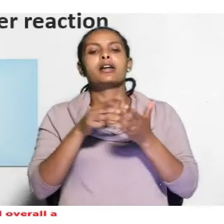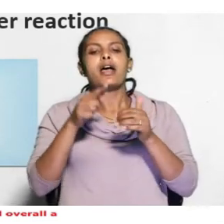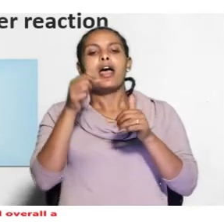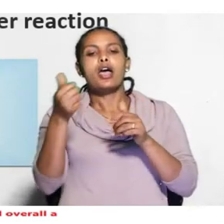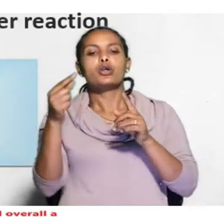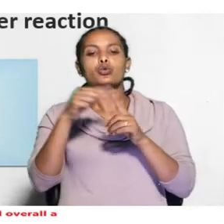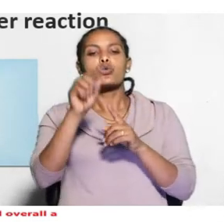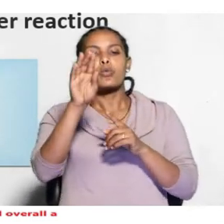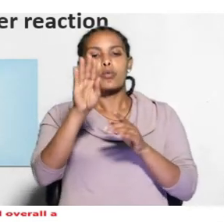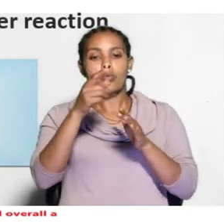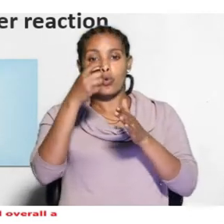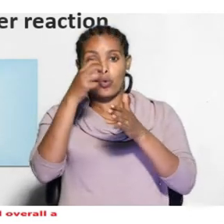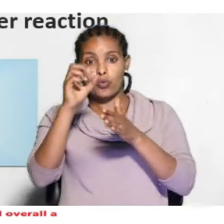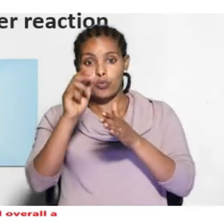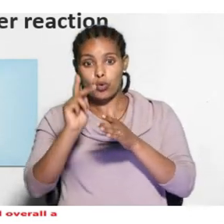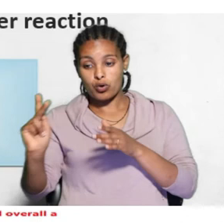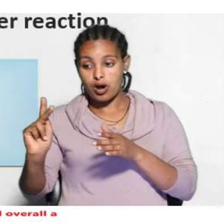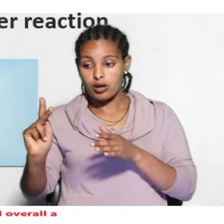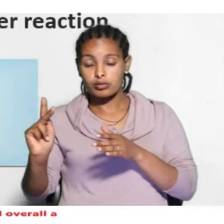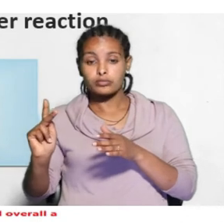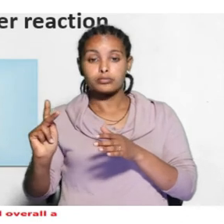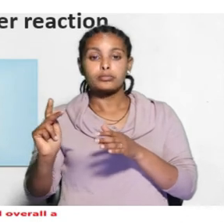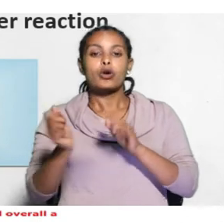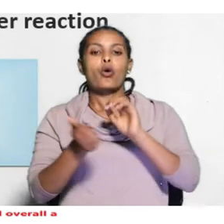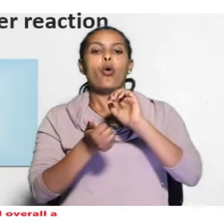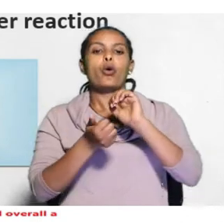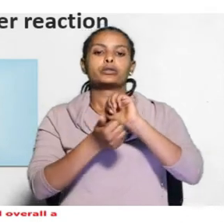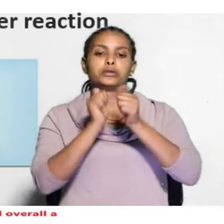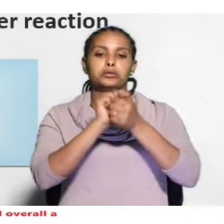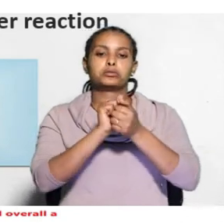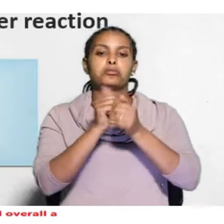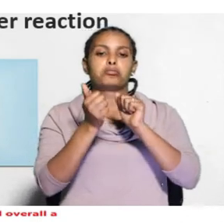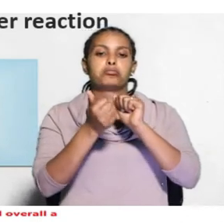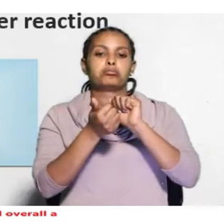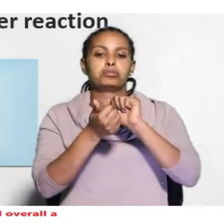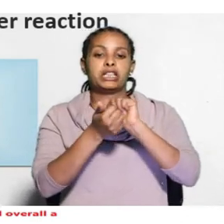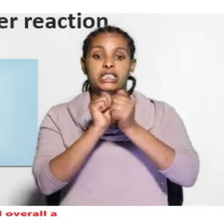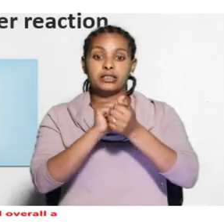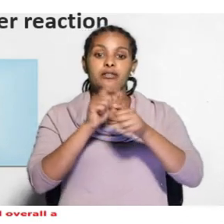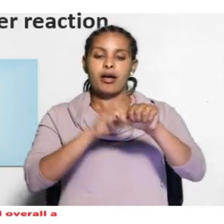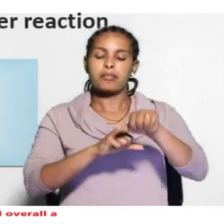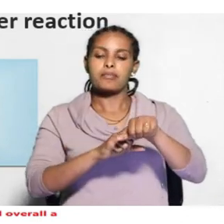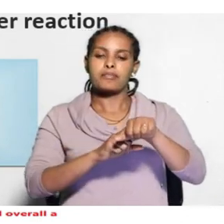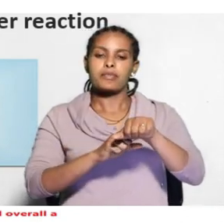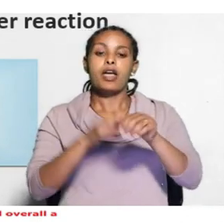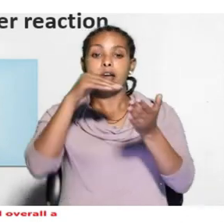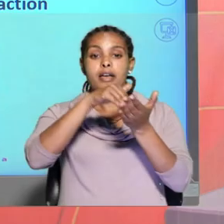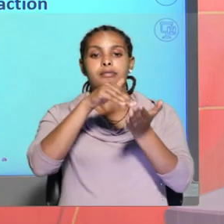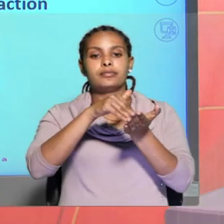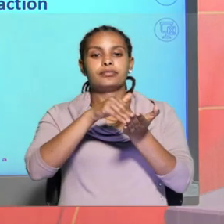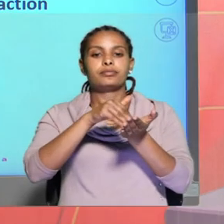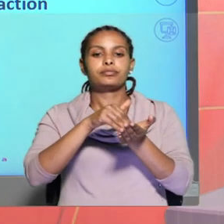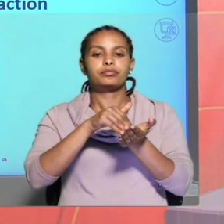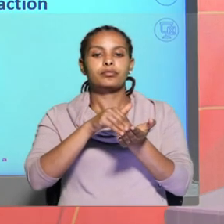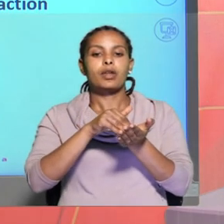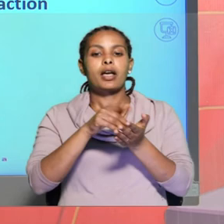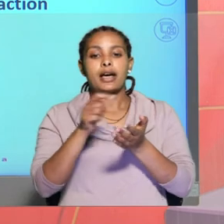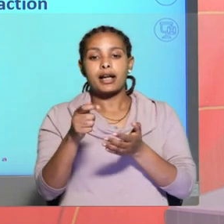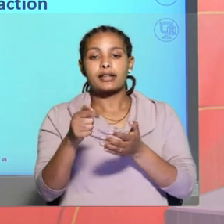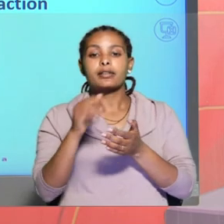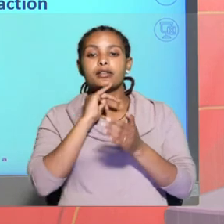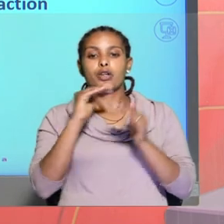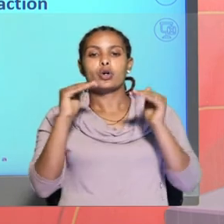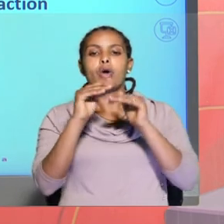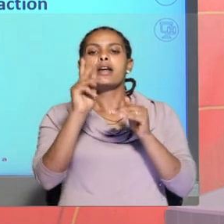product rate equal minus change in conjunction of a divided by change in time again rates